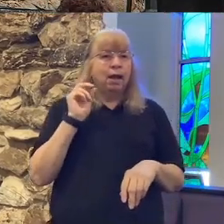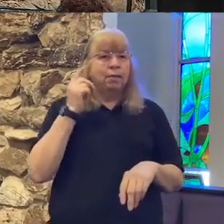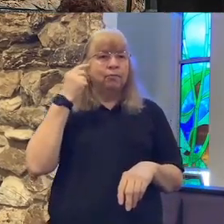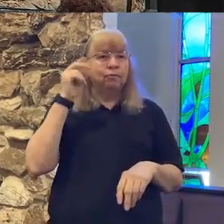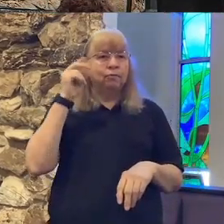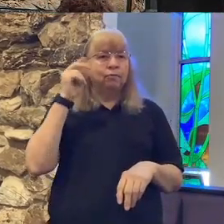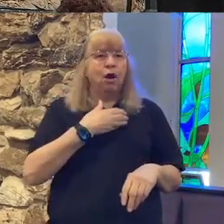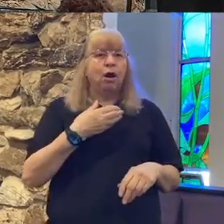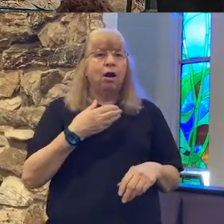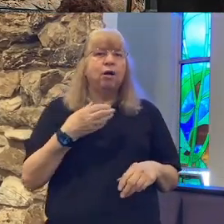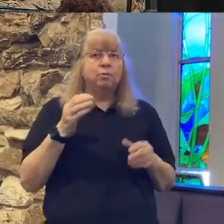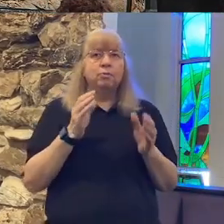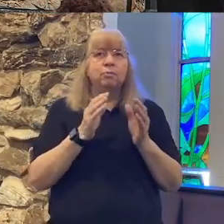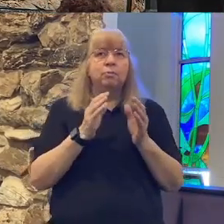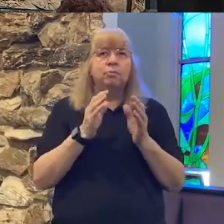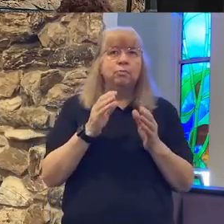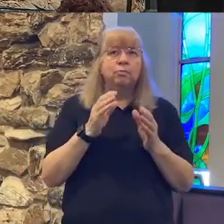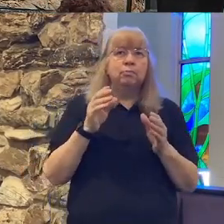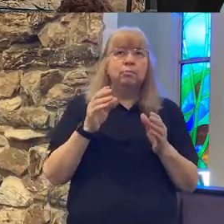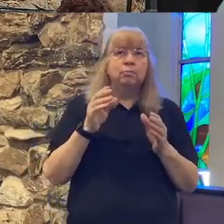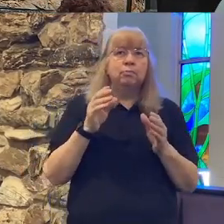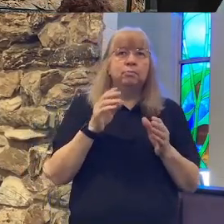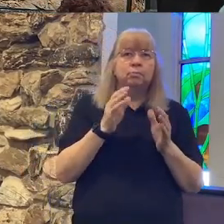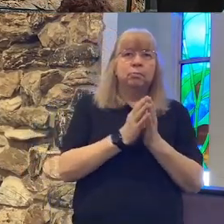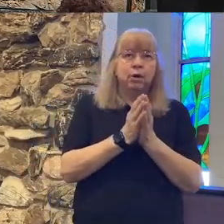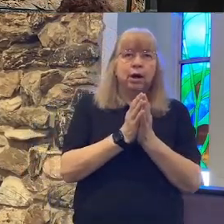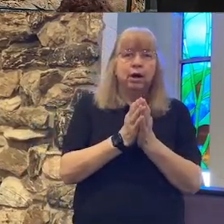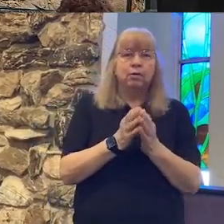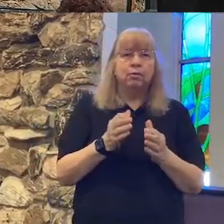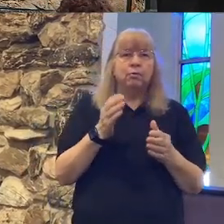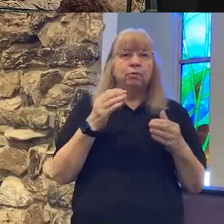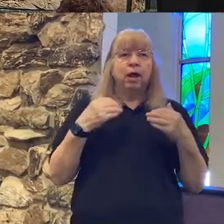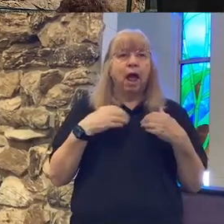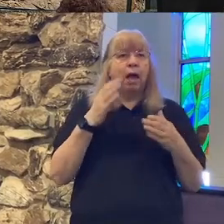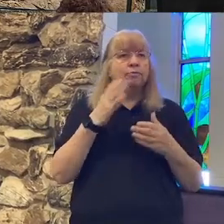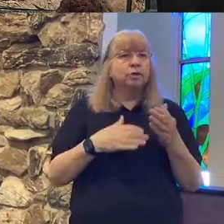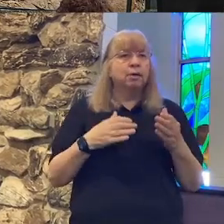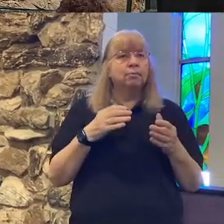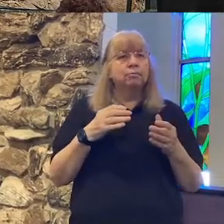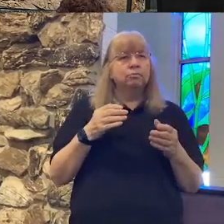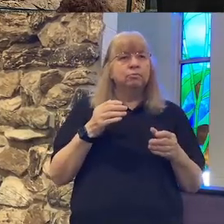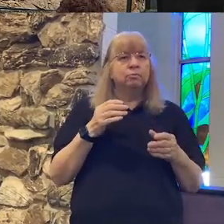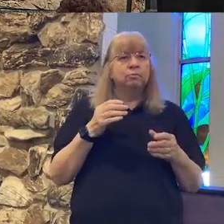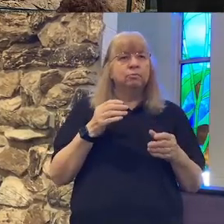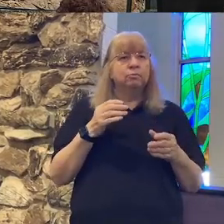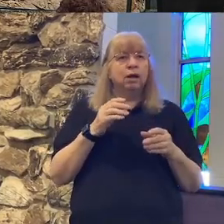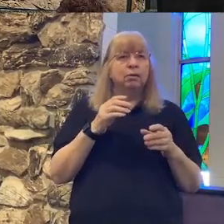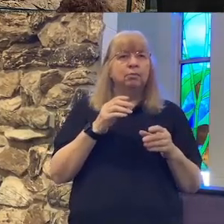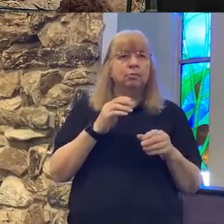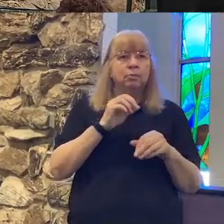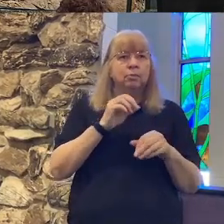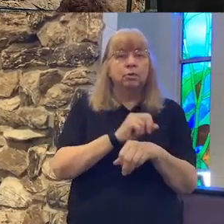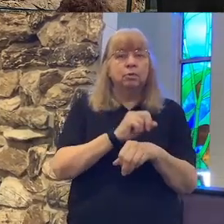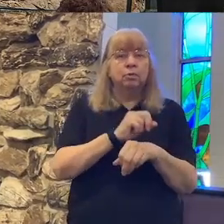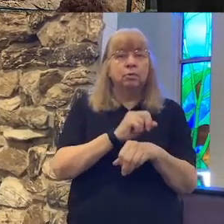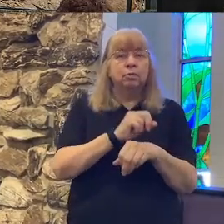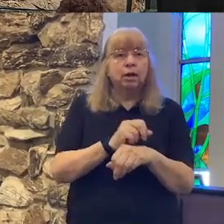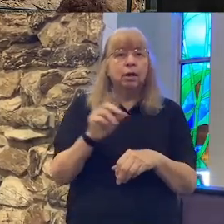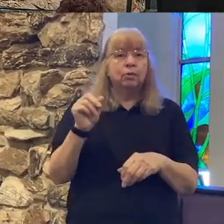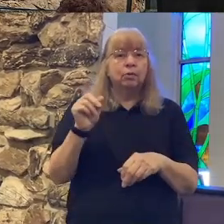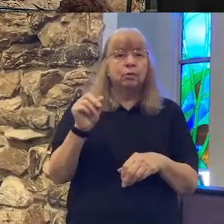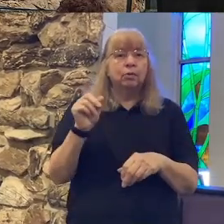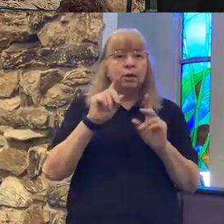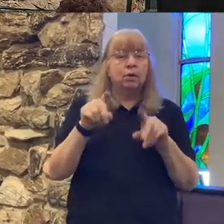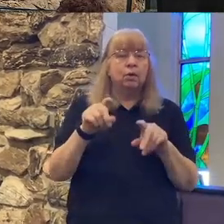prayer. We have some that are still discerning jobs and where they're going to be headed